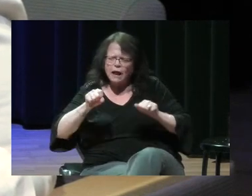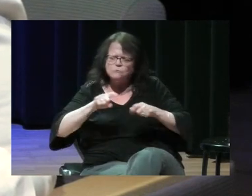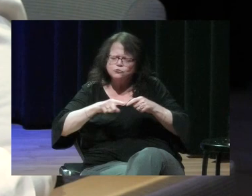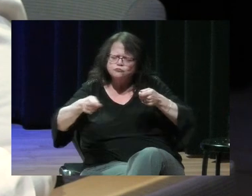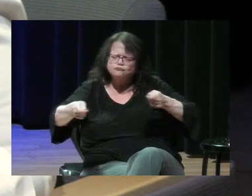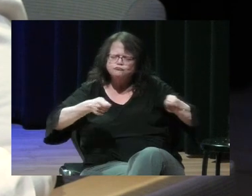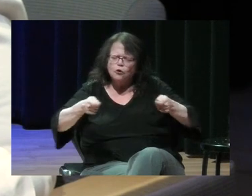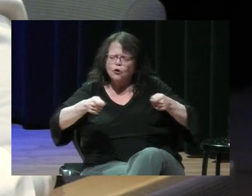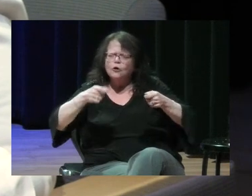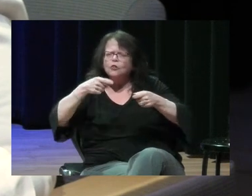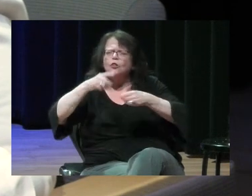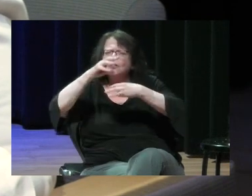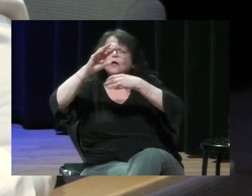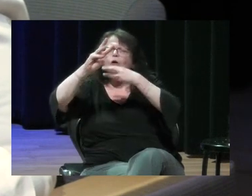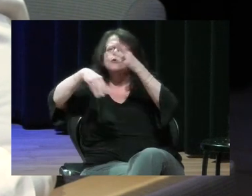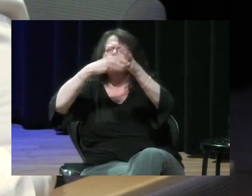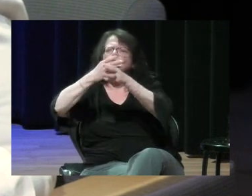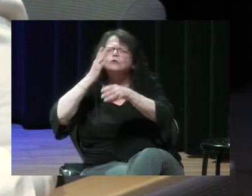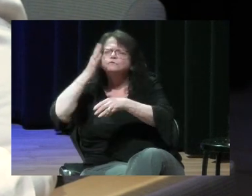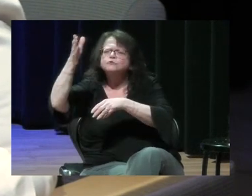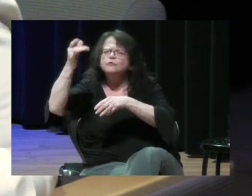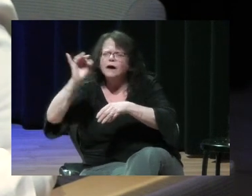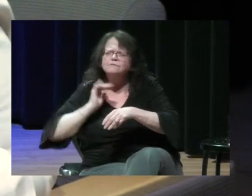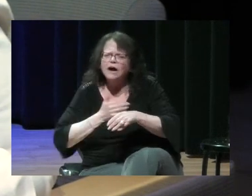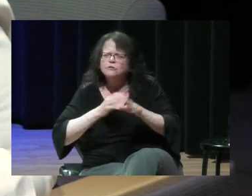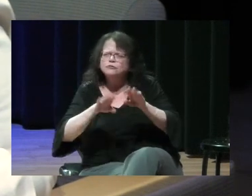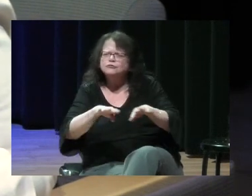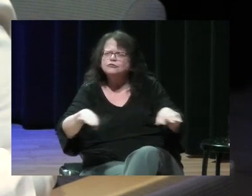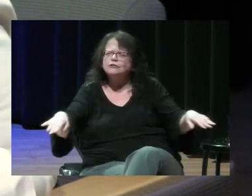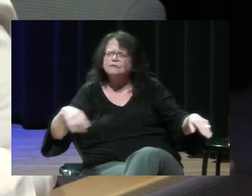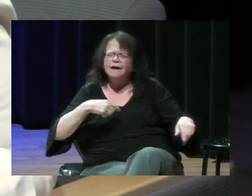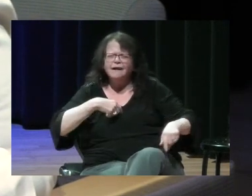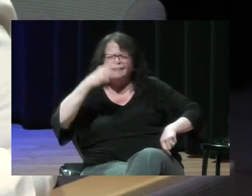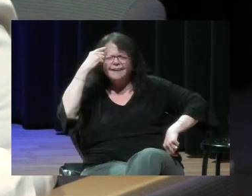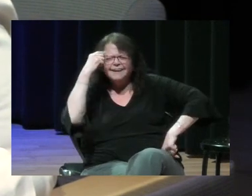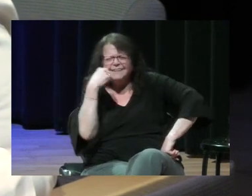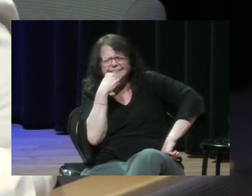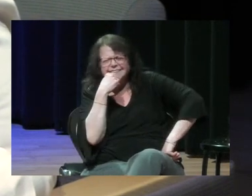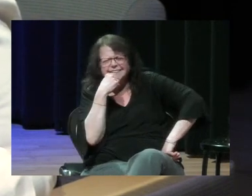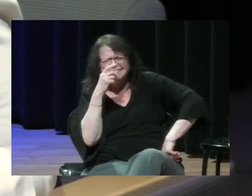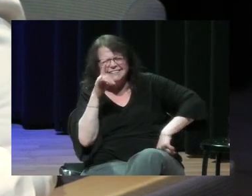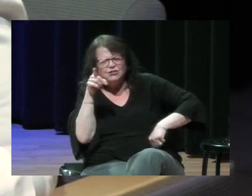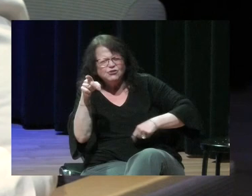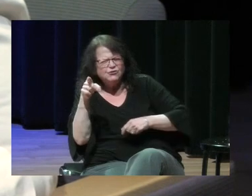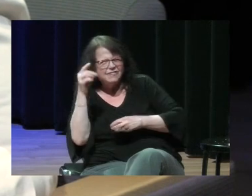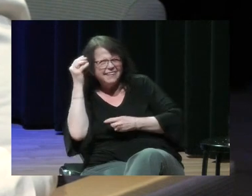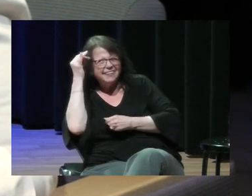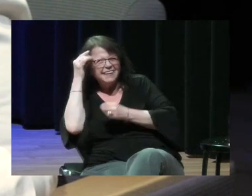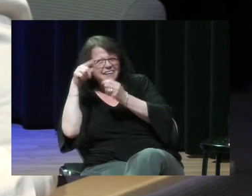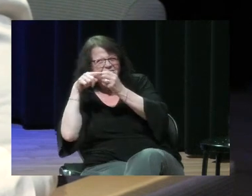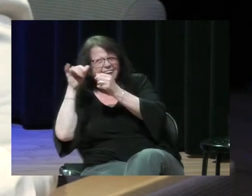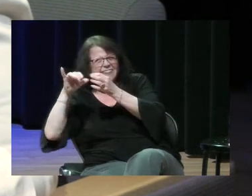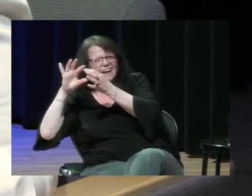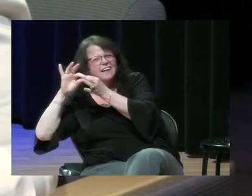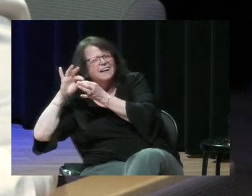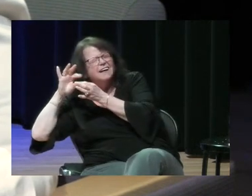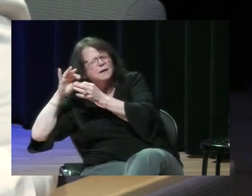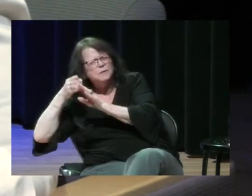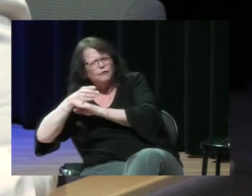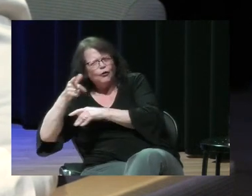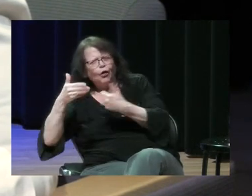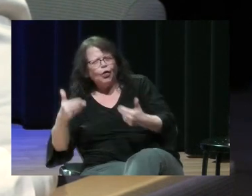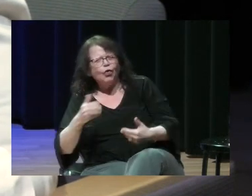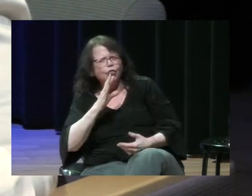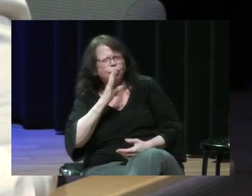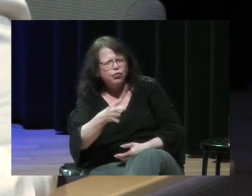our children. And I thought, did you read that sentence before you said it out loud? Nothing in my life experience